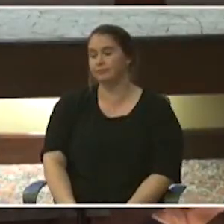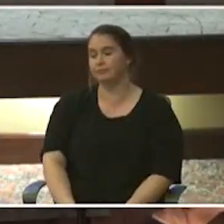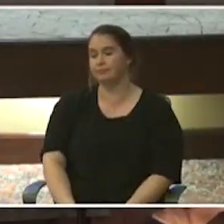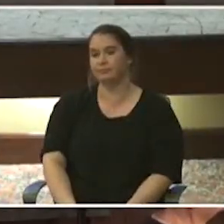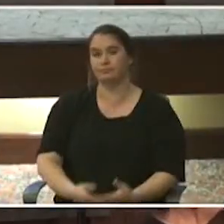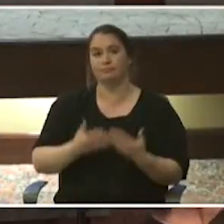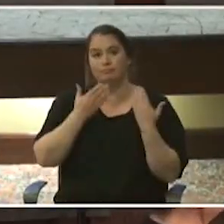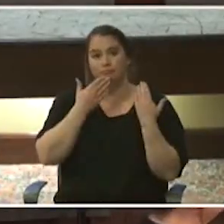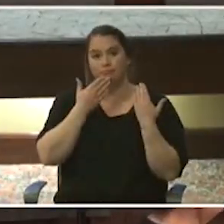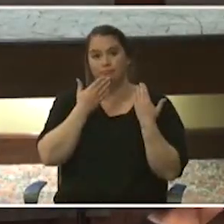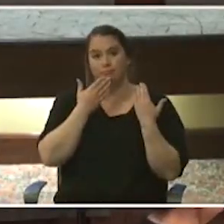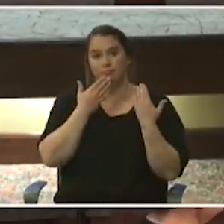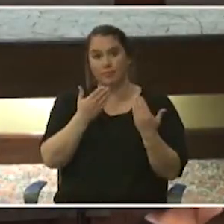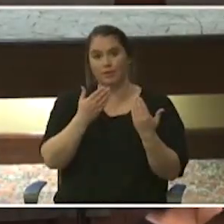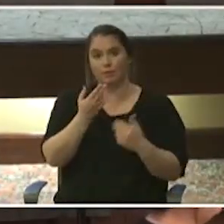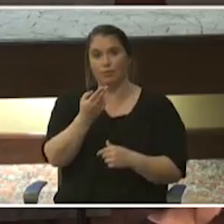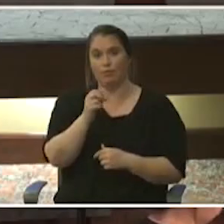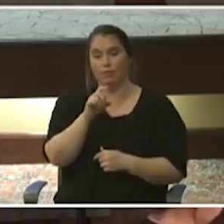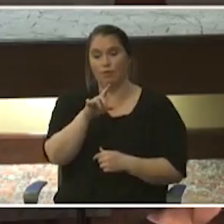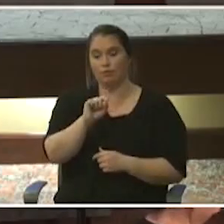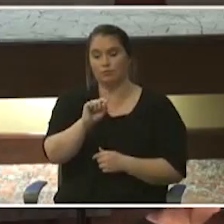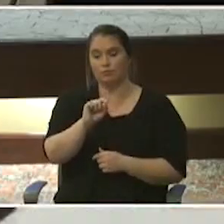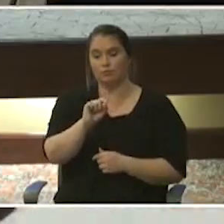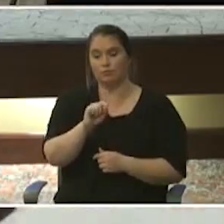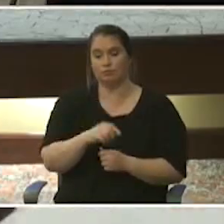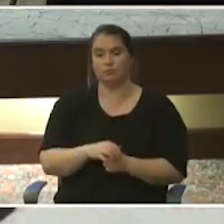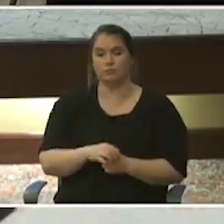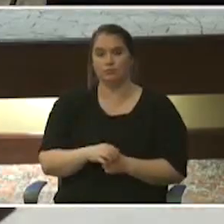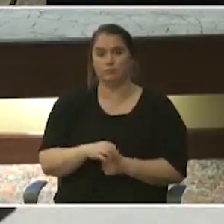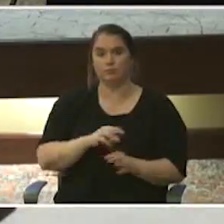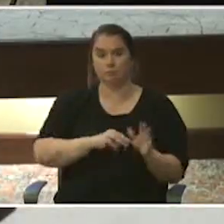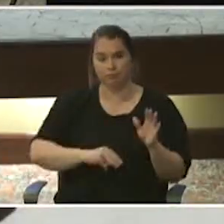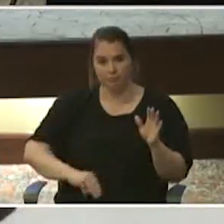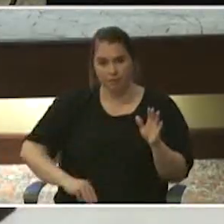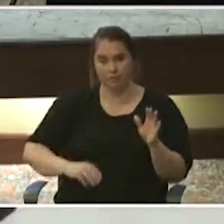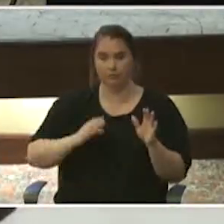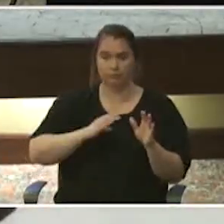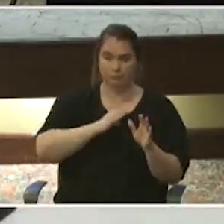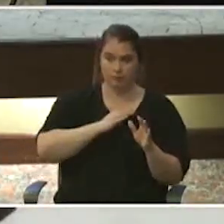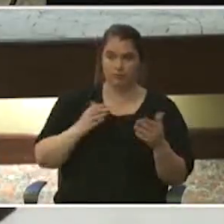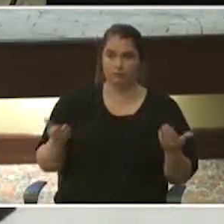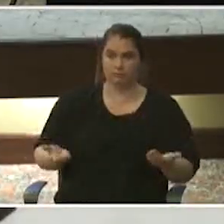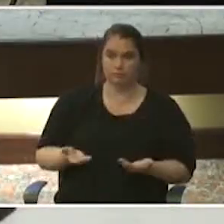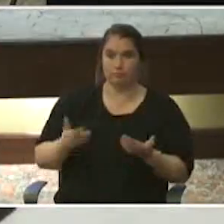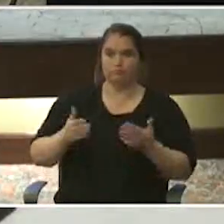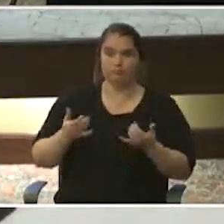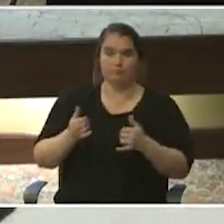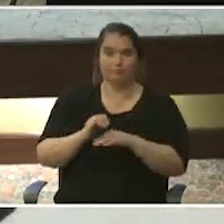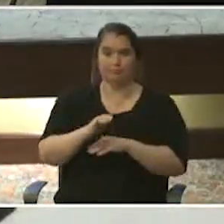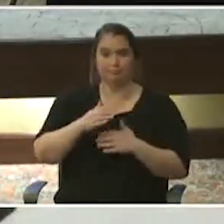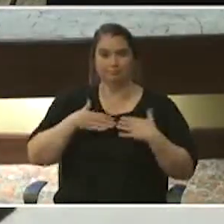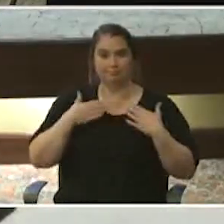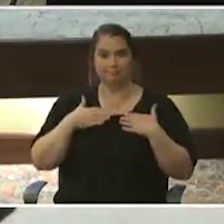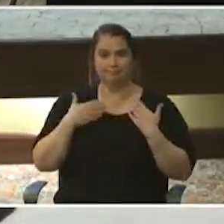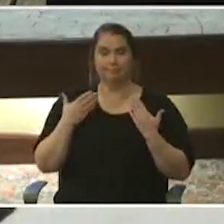Thank you, ACM Holt. Mayor and council, great to be with you this afternoon. A little something